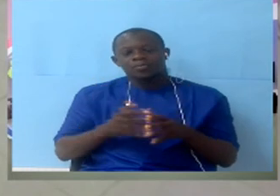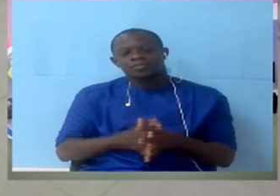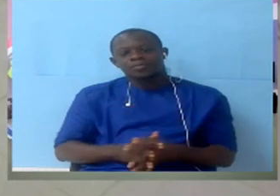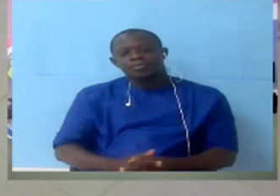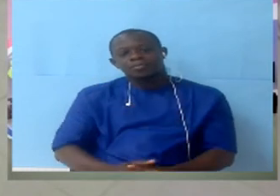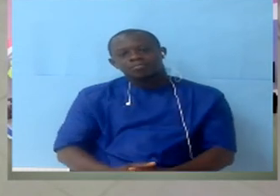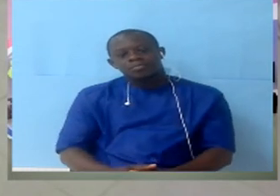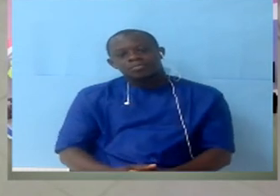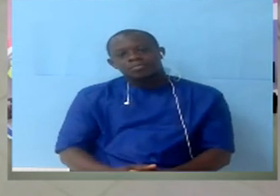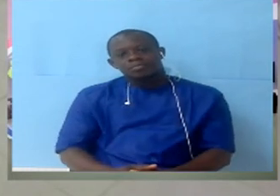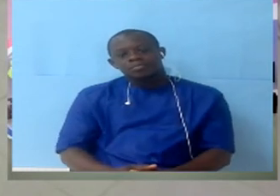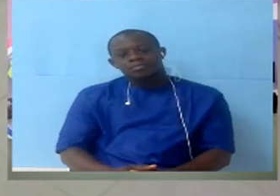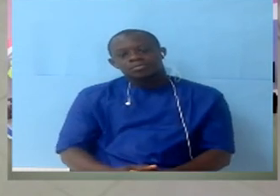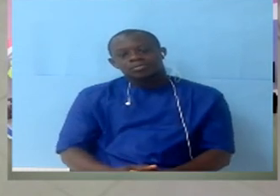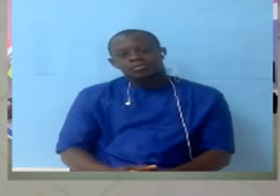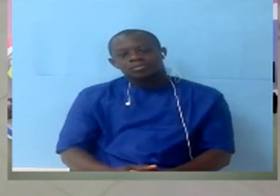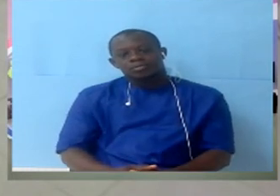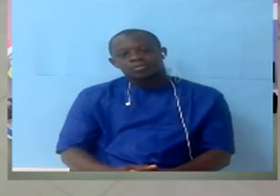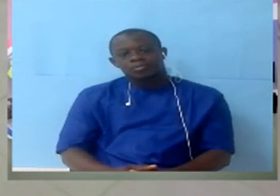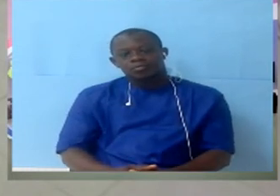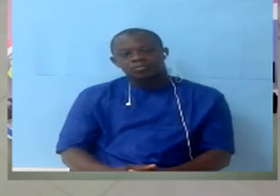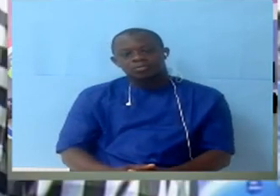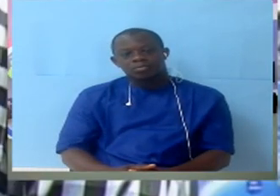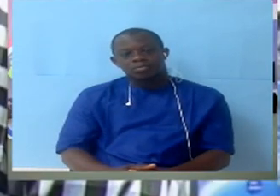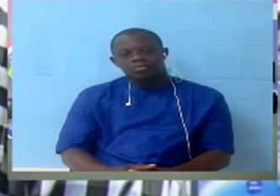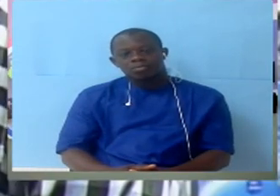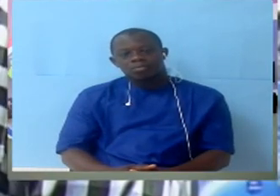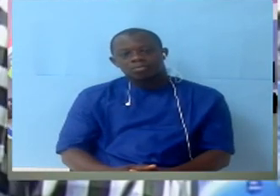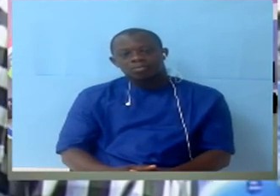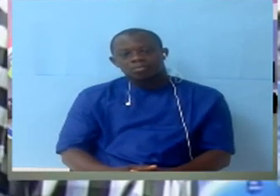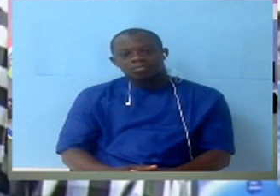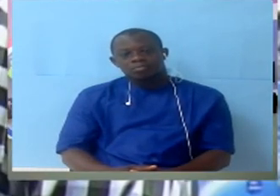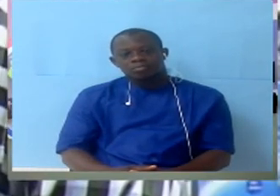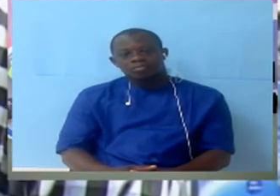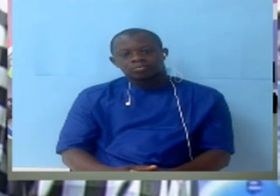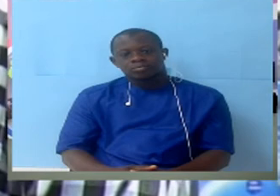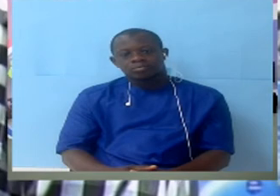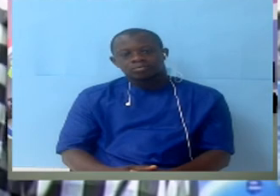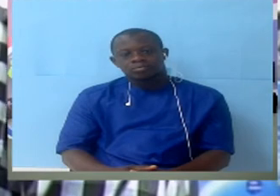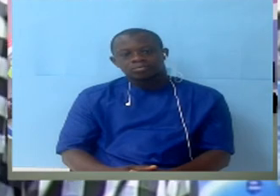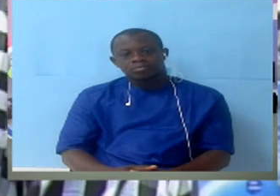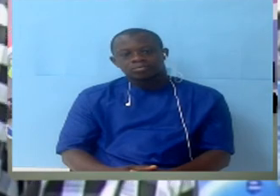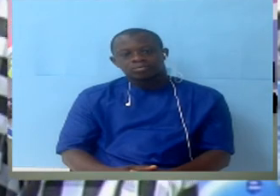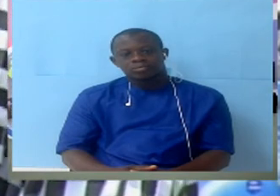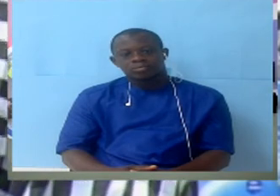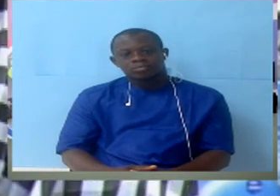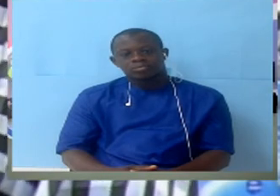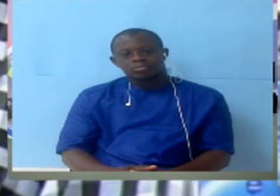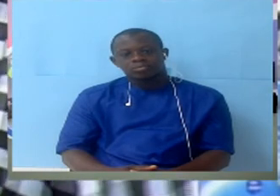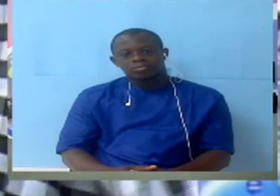di ninga tra eta fanang ye kuma soro ibela fle kela kuma oda soro menna isi tente.